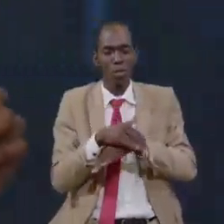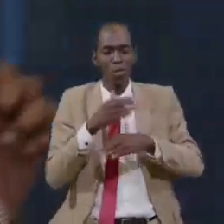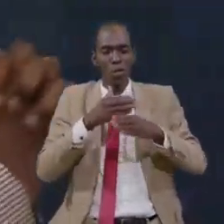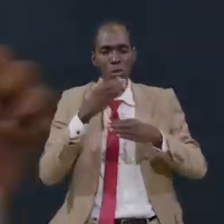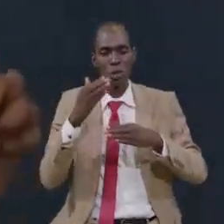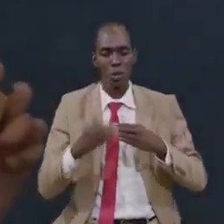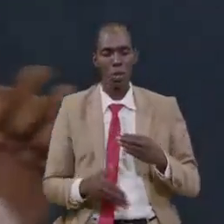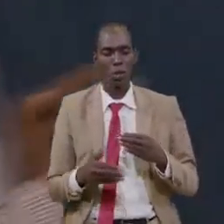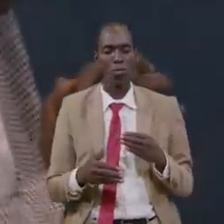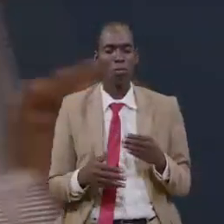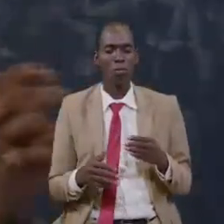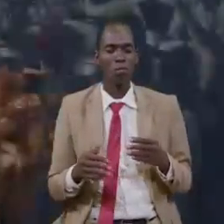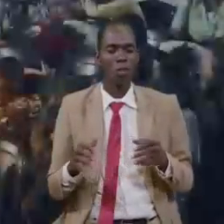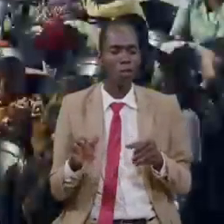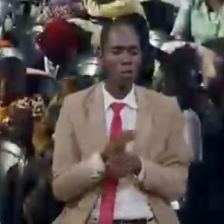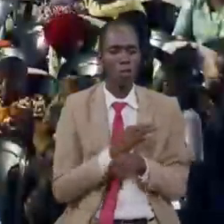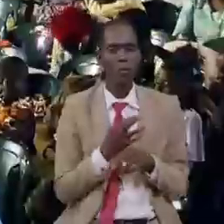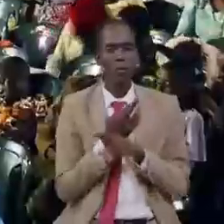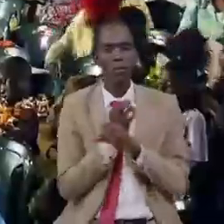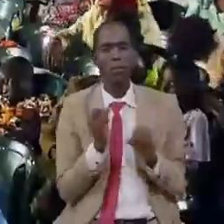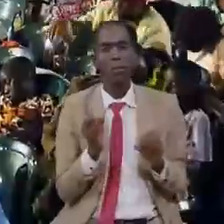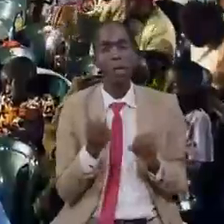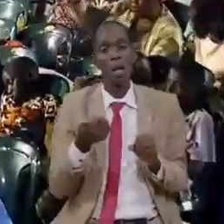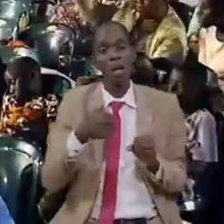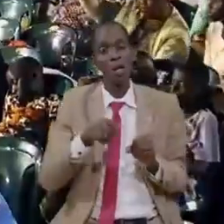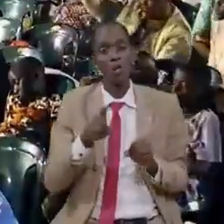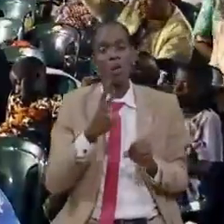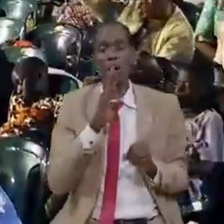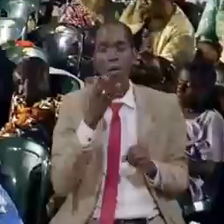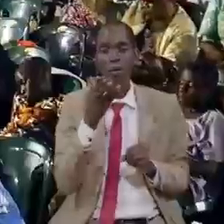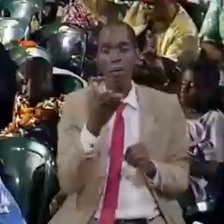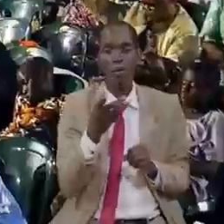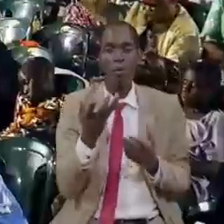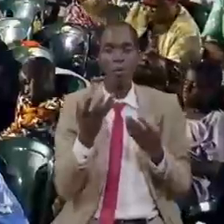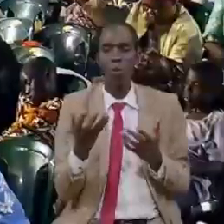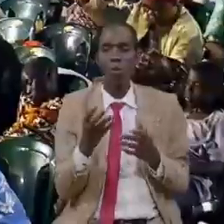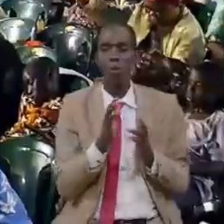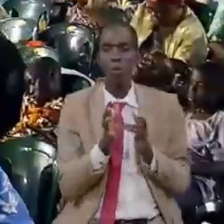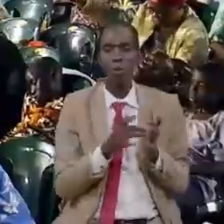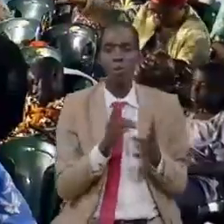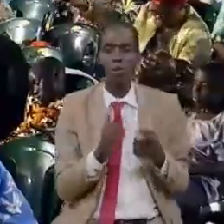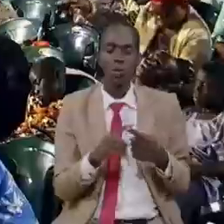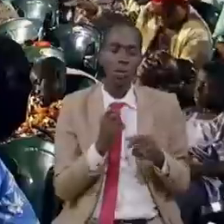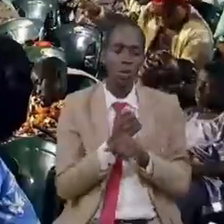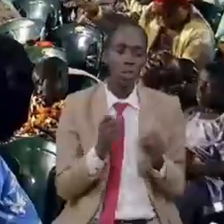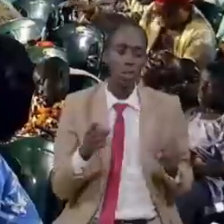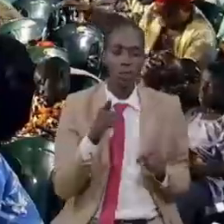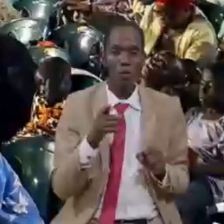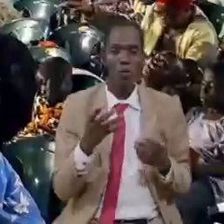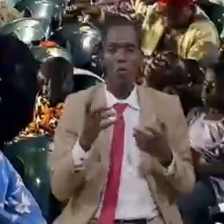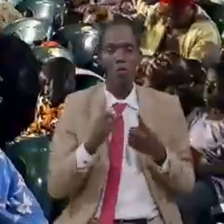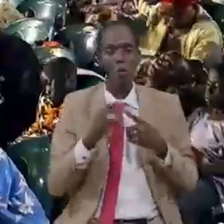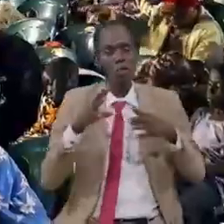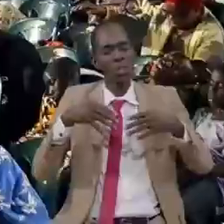you are, you raise up your hand. Check up your life. That sin will ruin